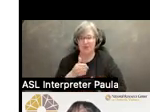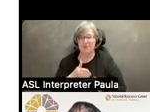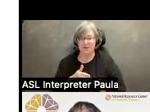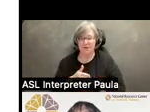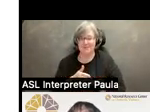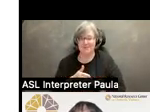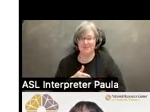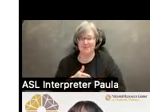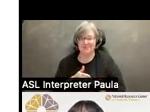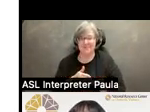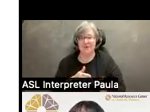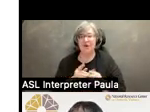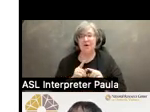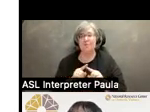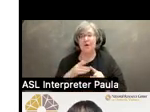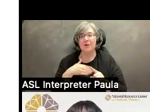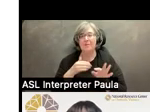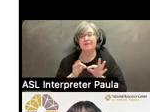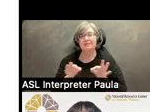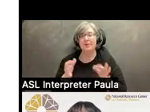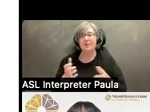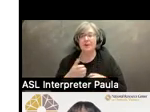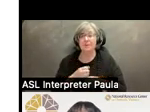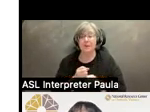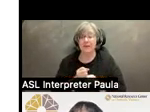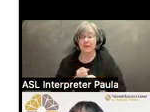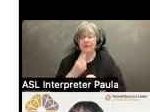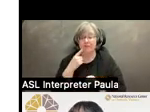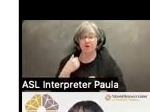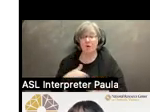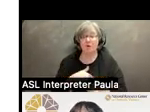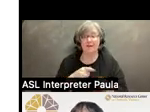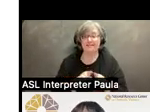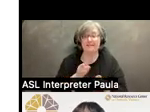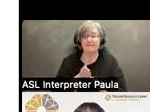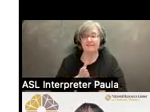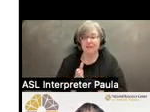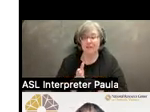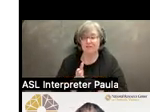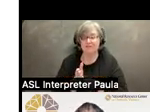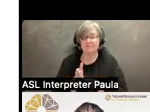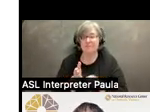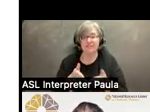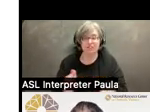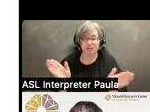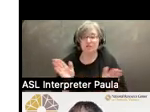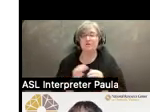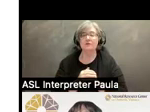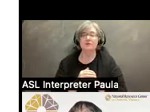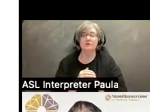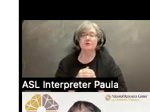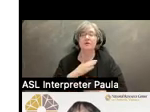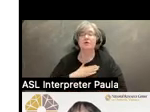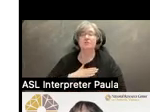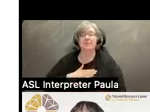it. But my statement that I wanted to make for us as a field and in general, right, is to